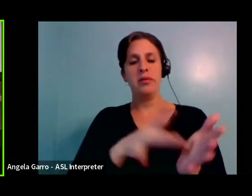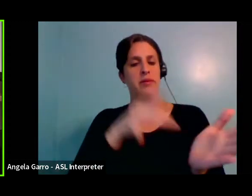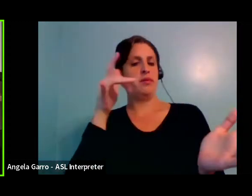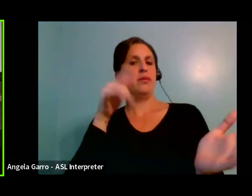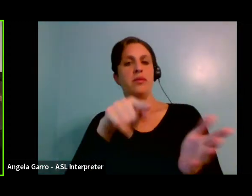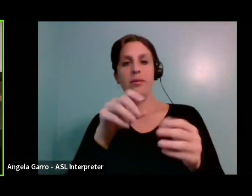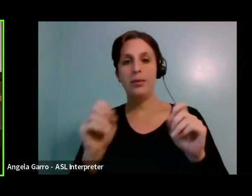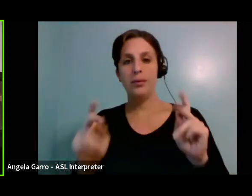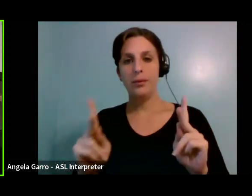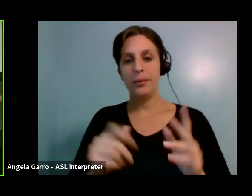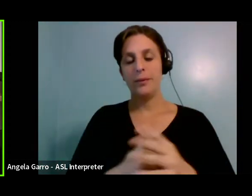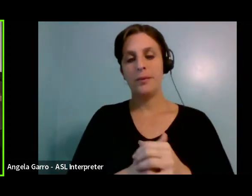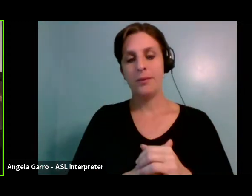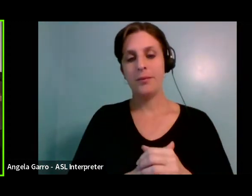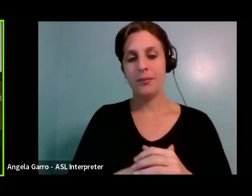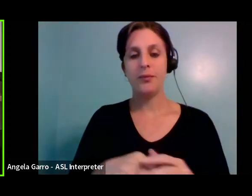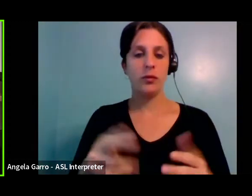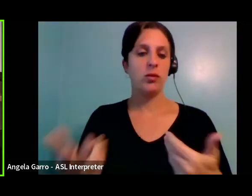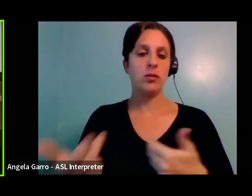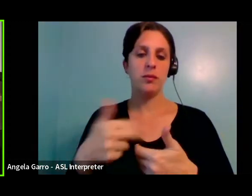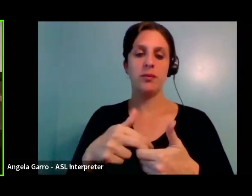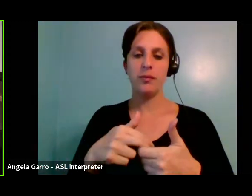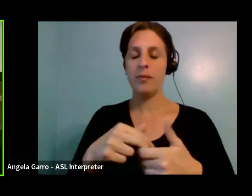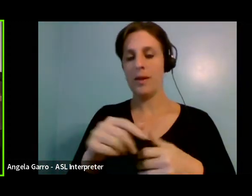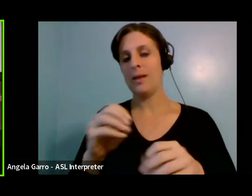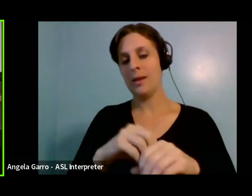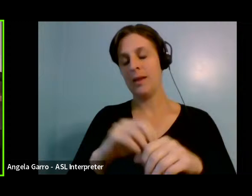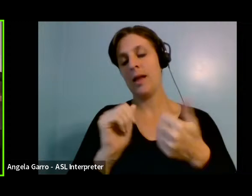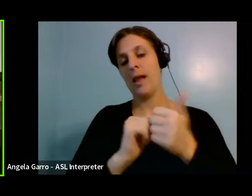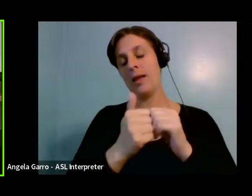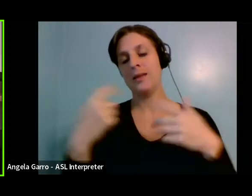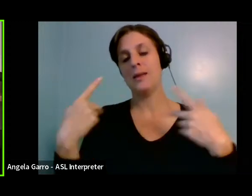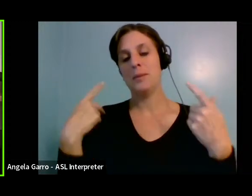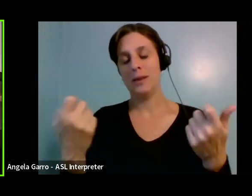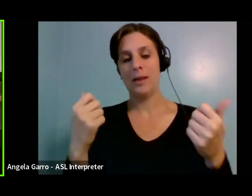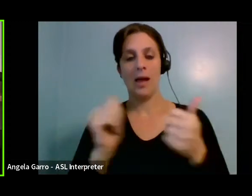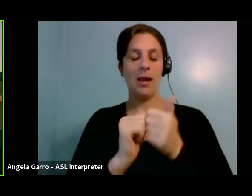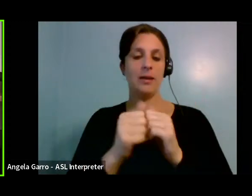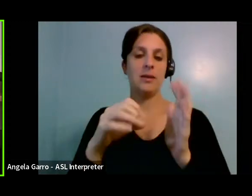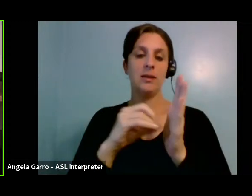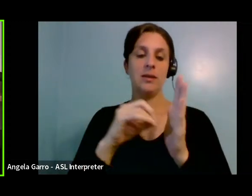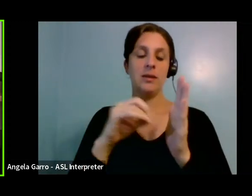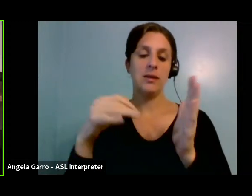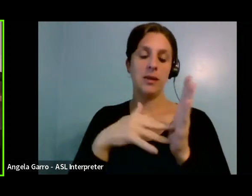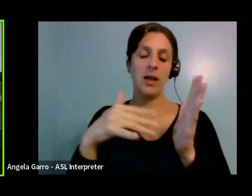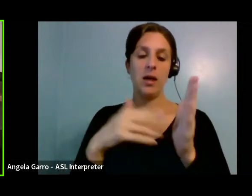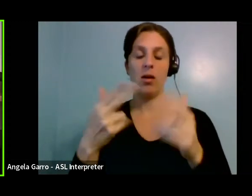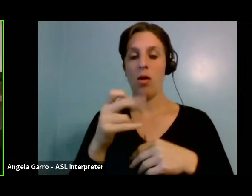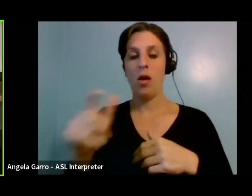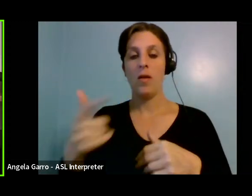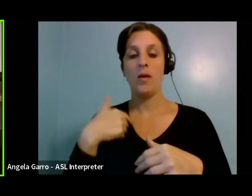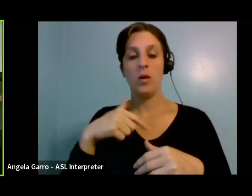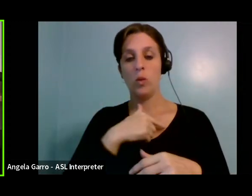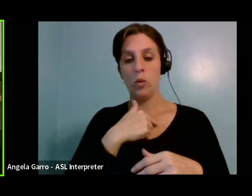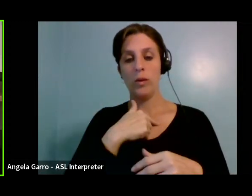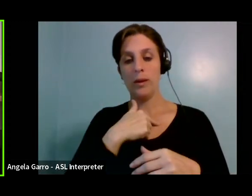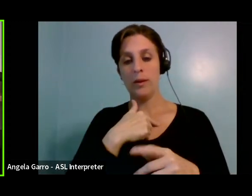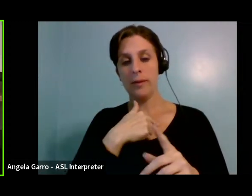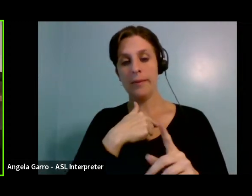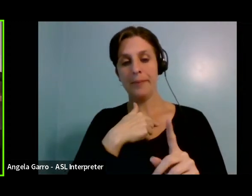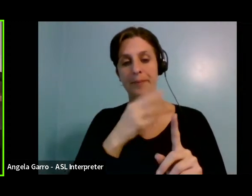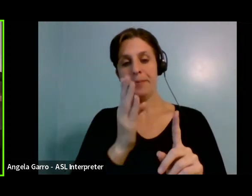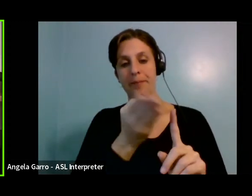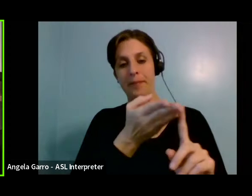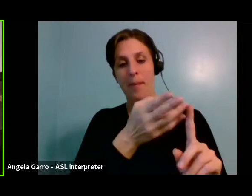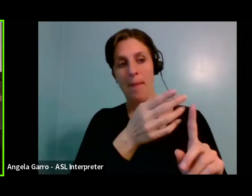opportunity to participate in the PE athletics study hall. We solicited the PE department